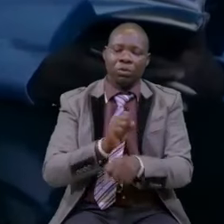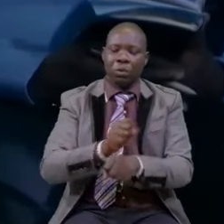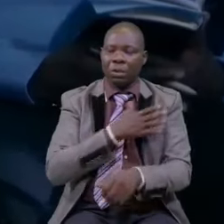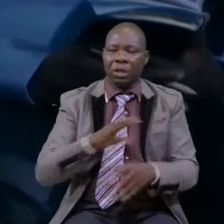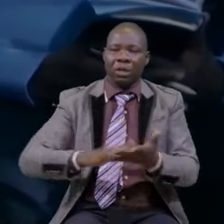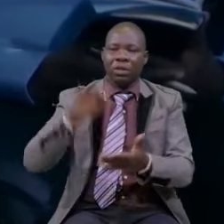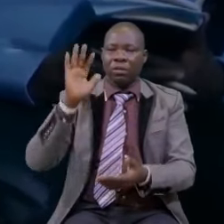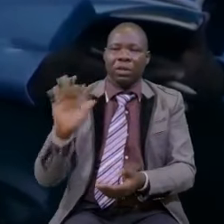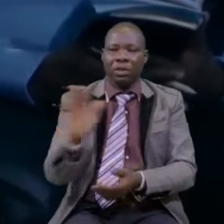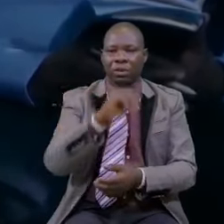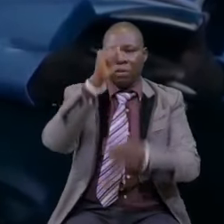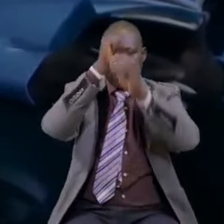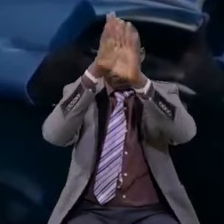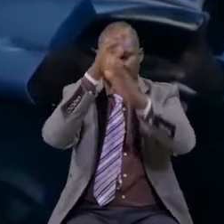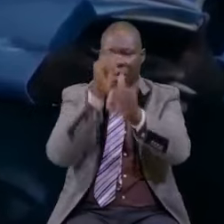in heaven.